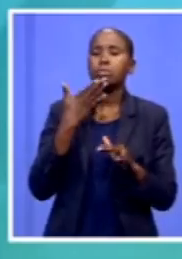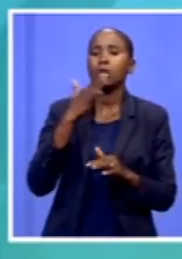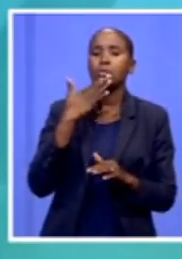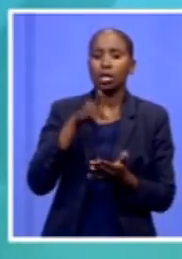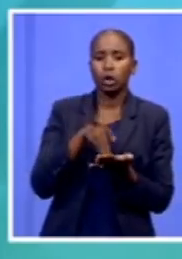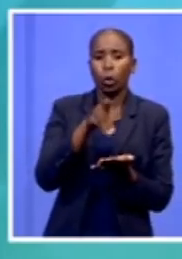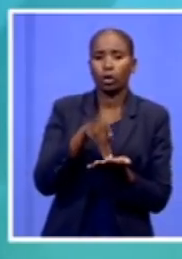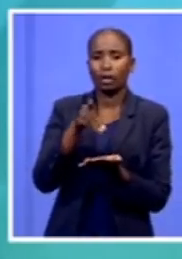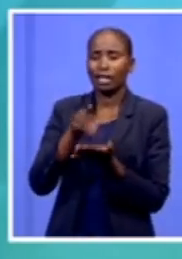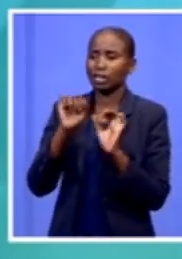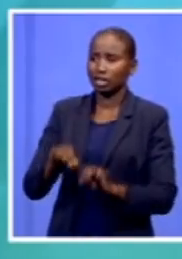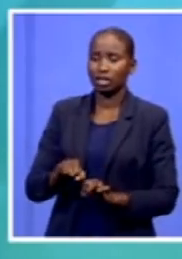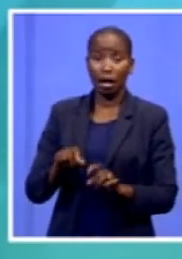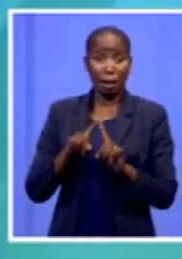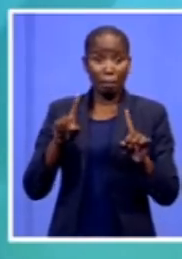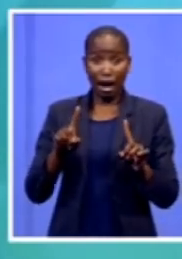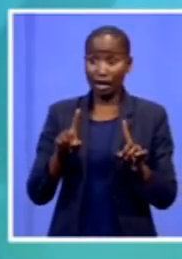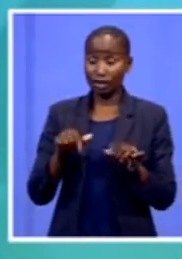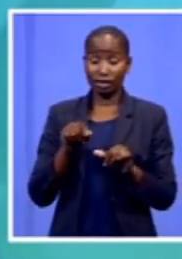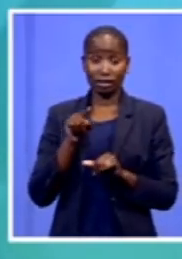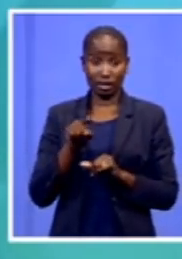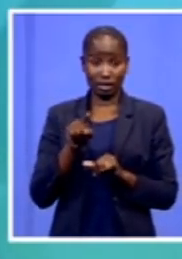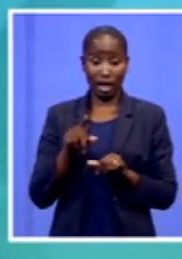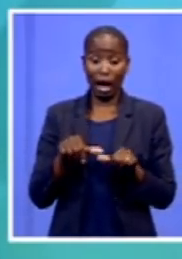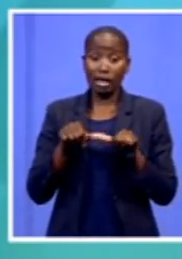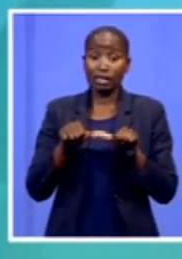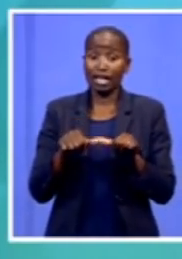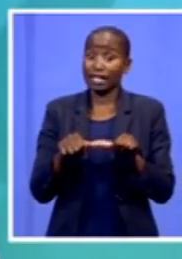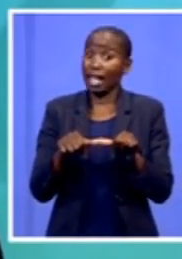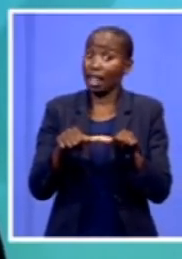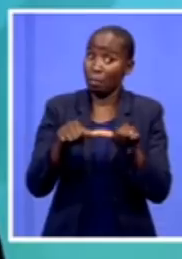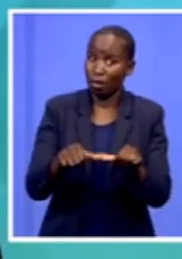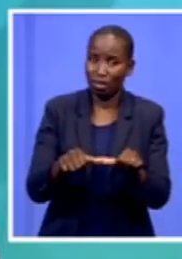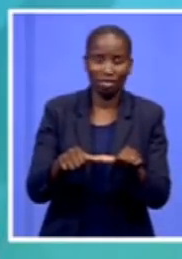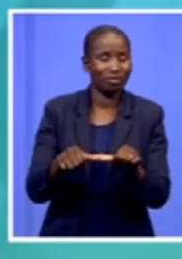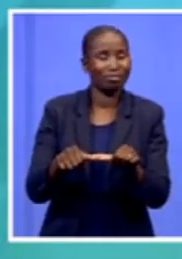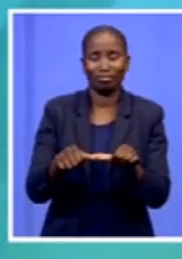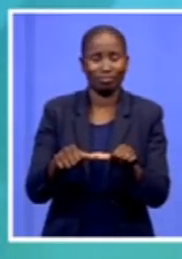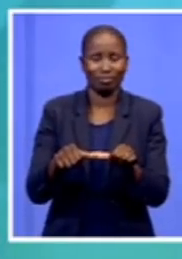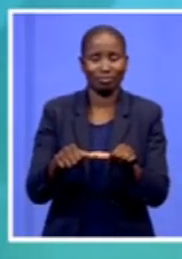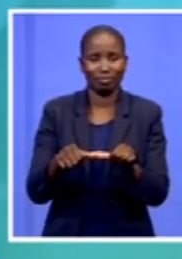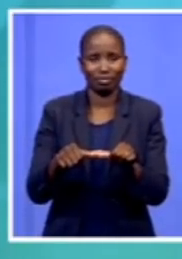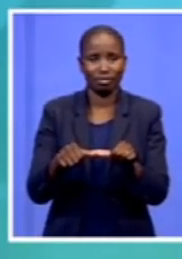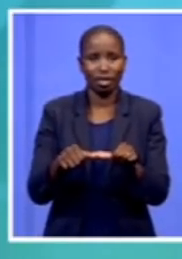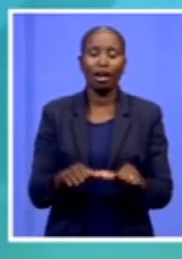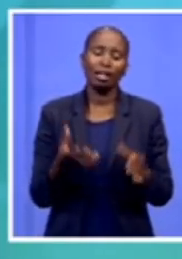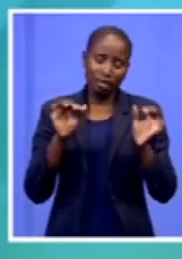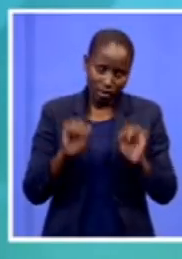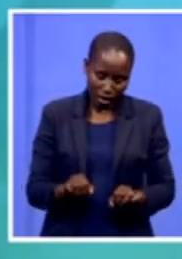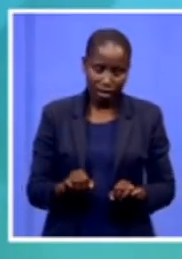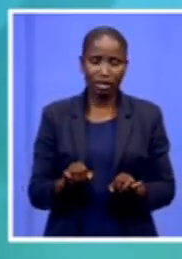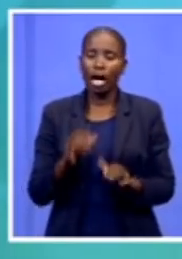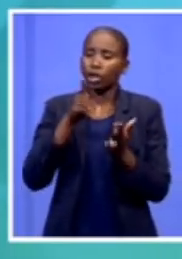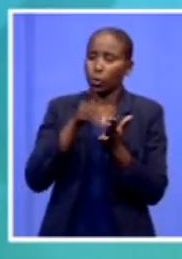way or mechanism to build resilience. Yes, we accept what assistance